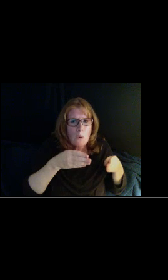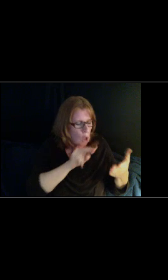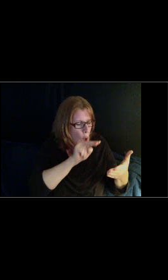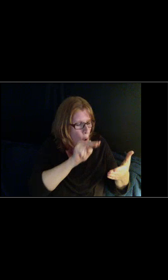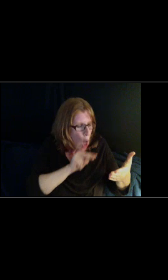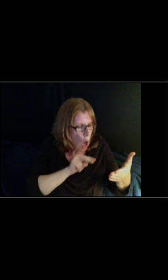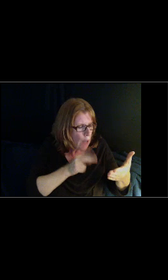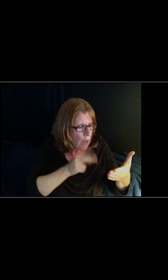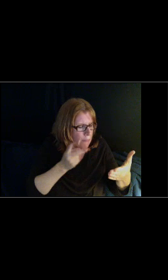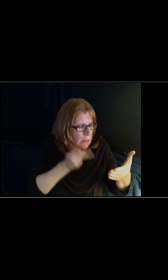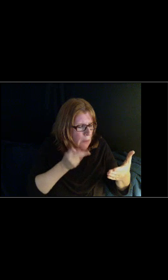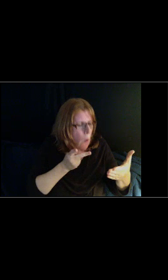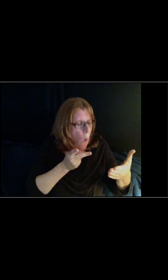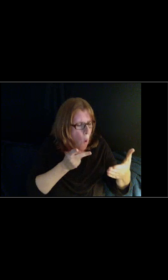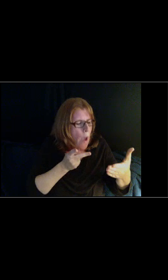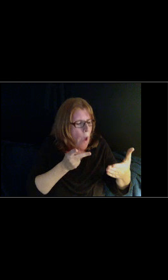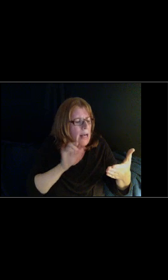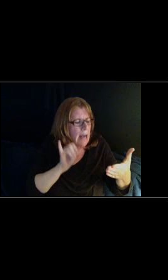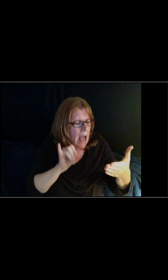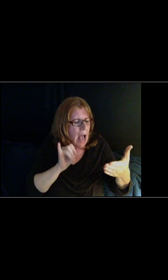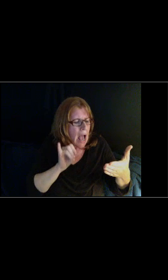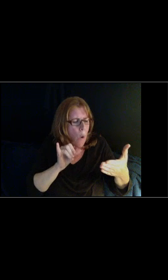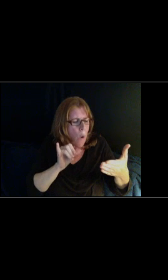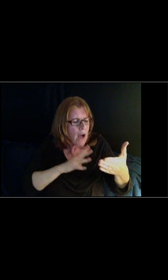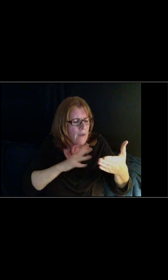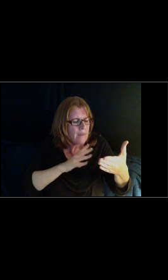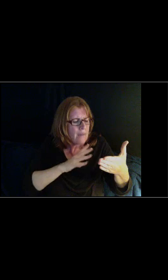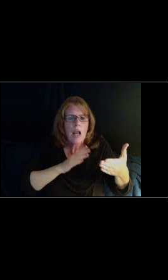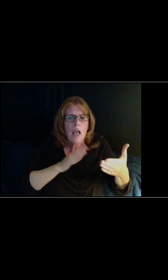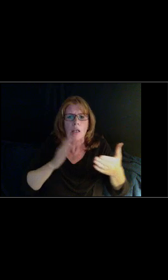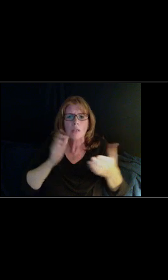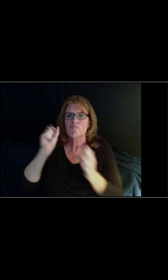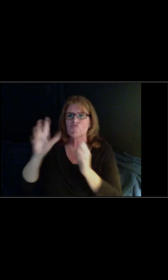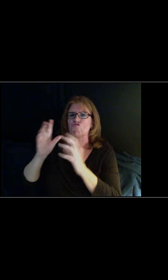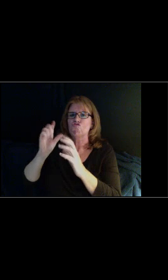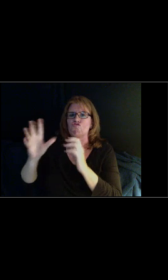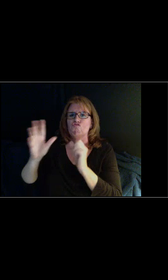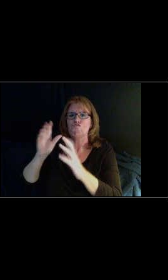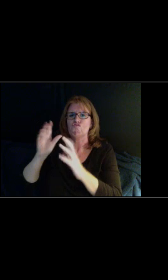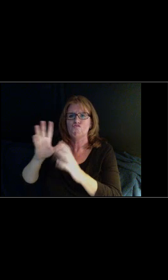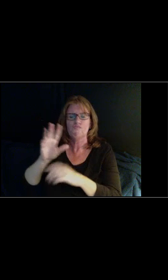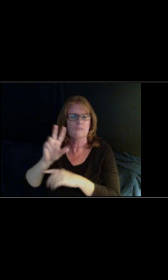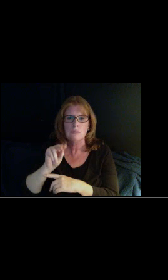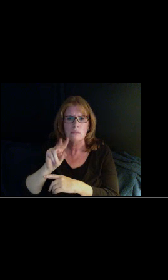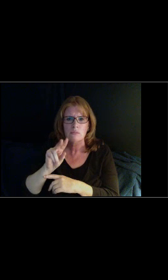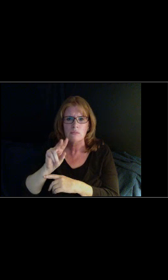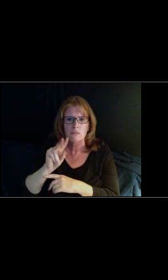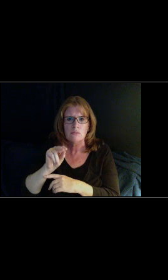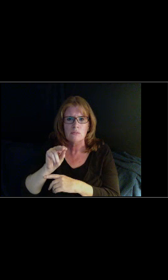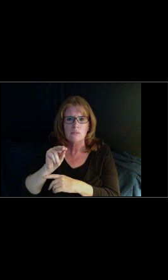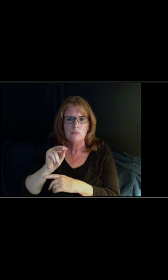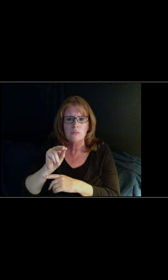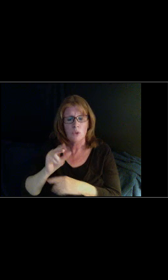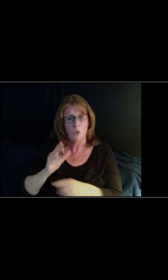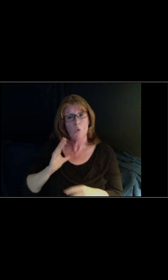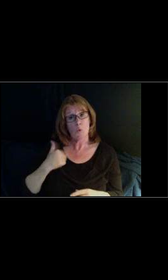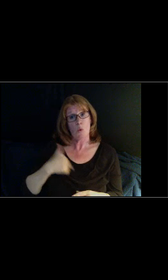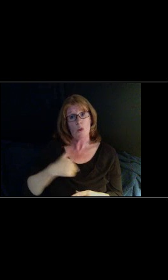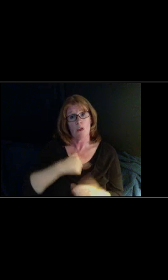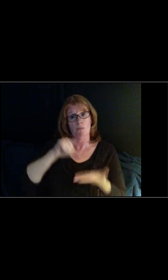It's not just looking at the printed English or spoken English and simply